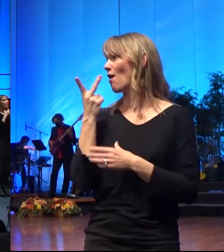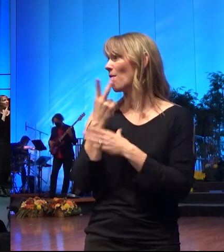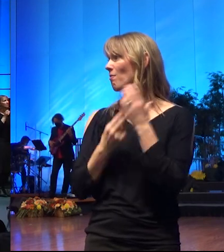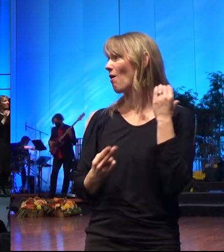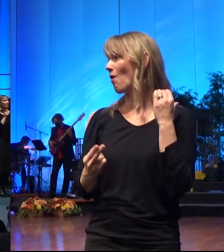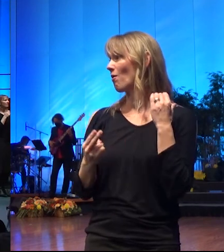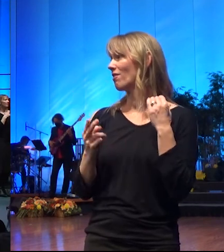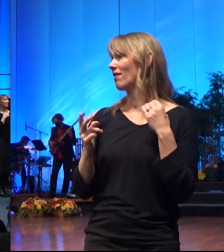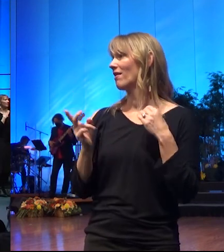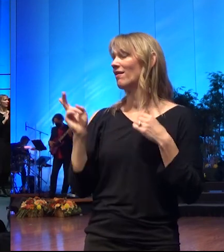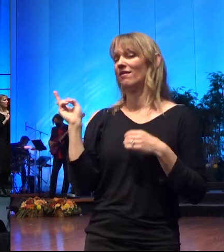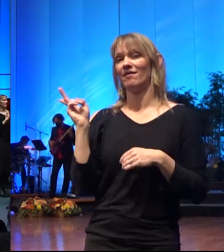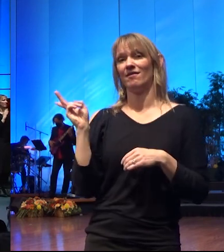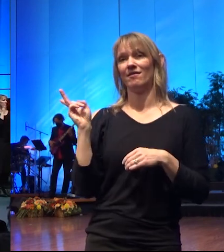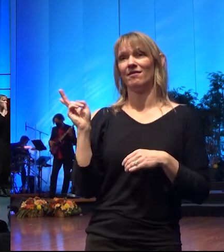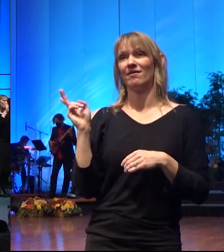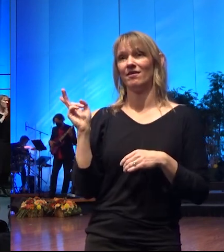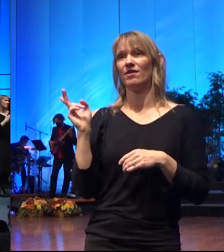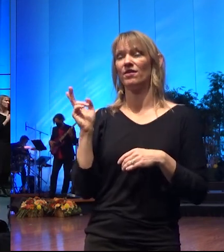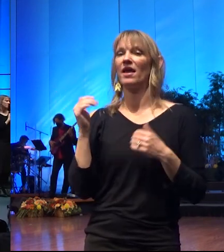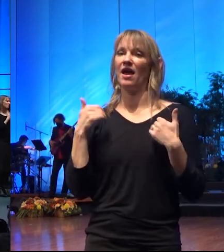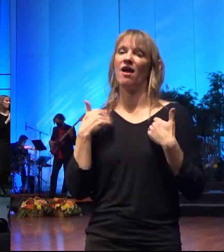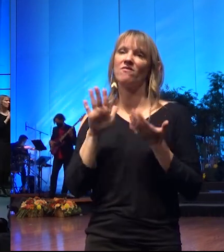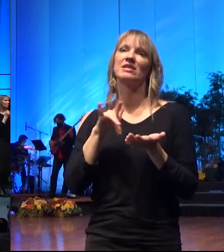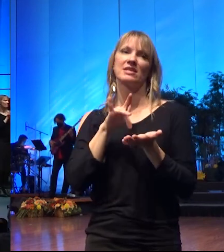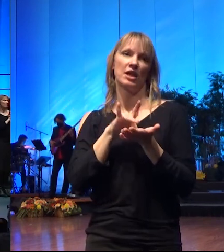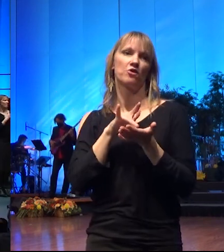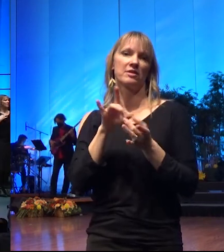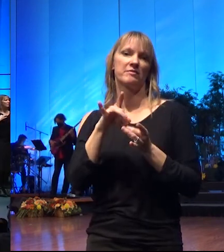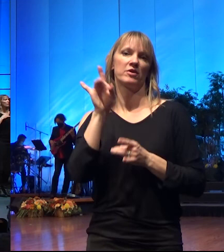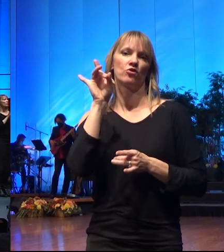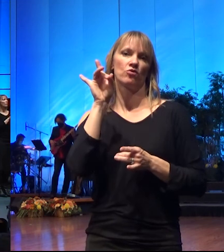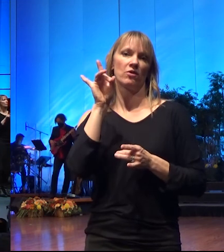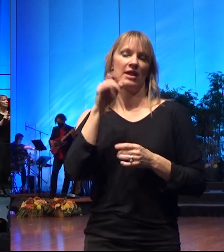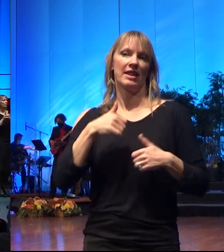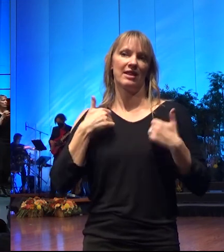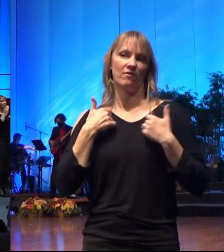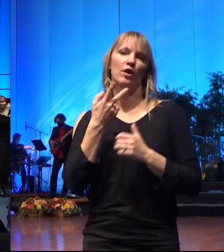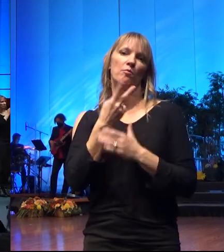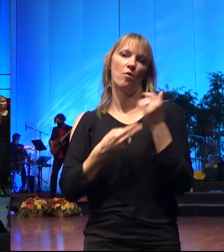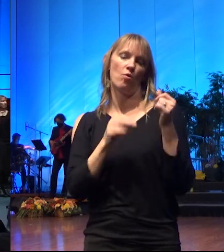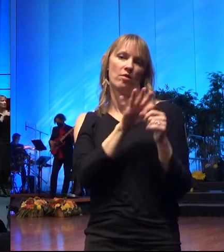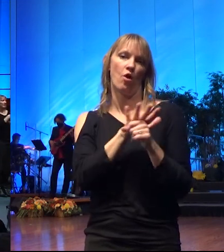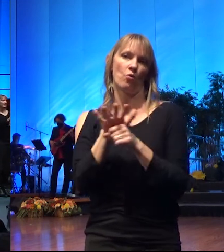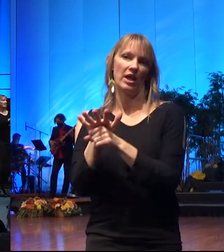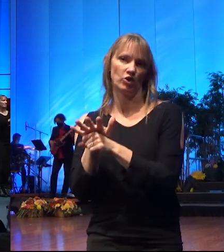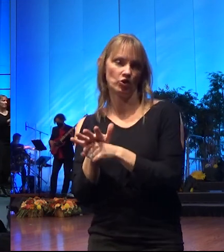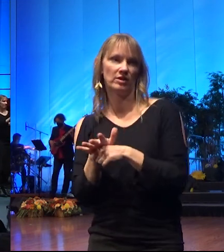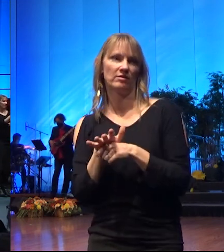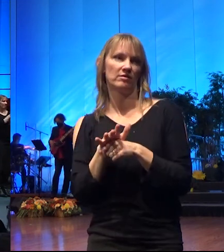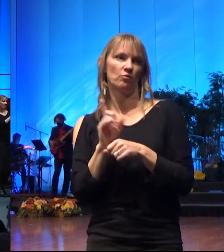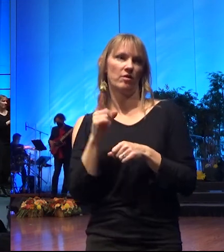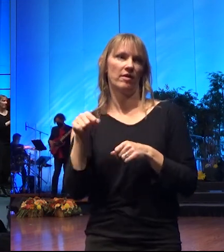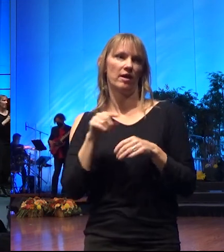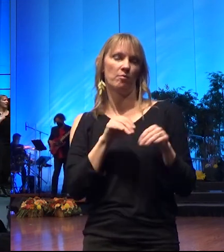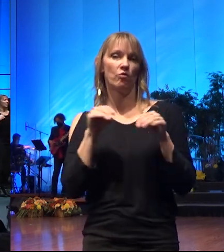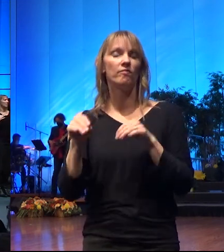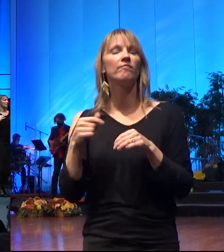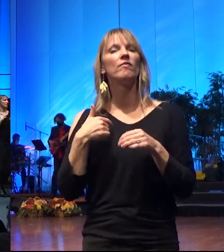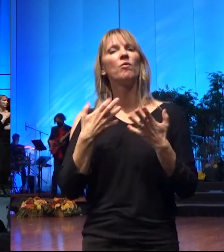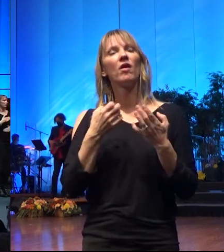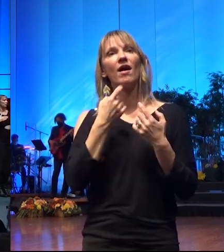for the support of our volunteers. I want to also tell you that this Friday, anyone who volunteers, we have a